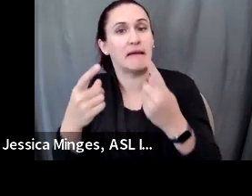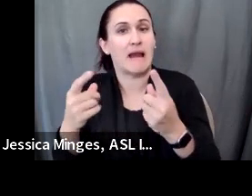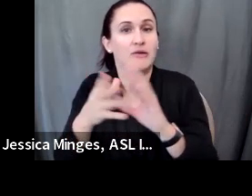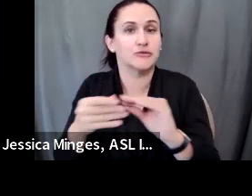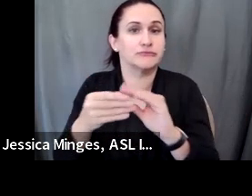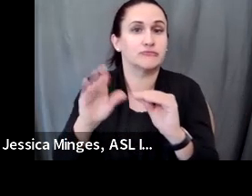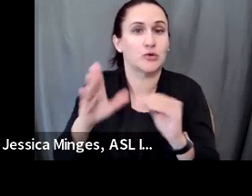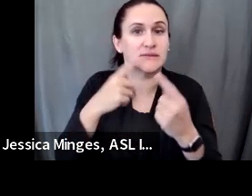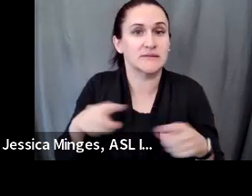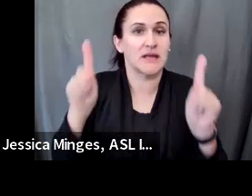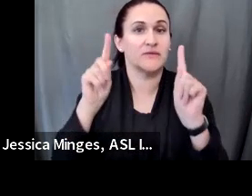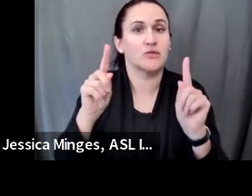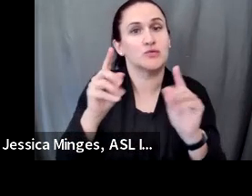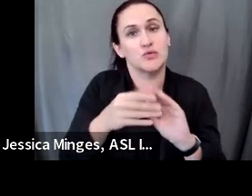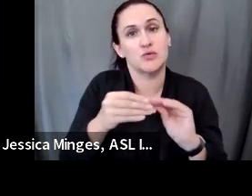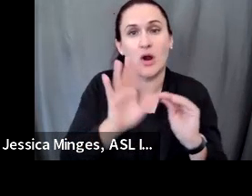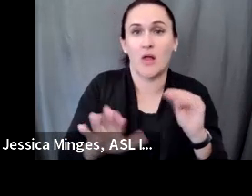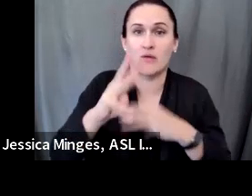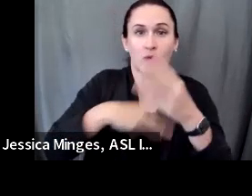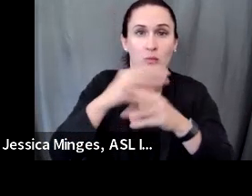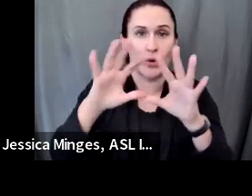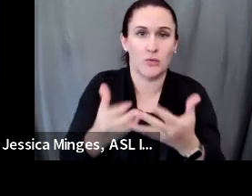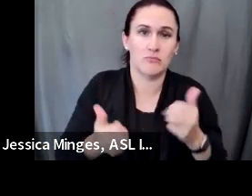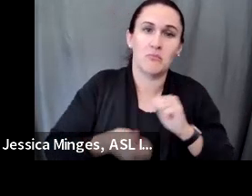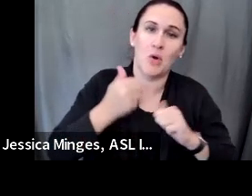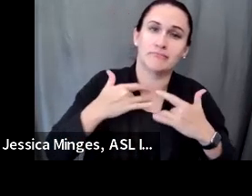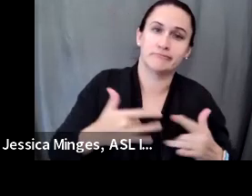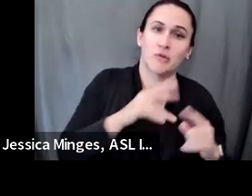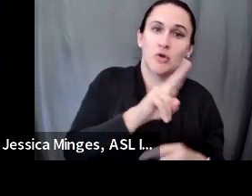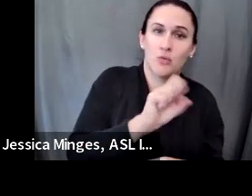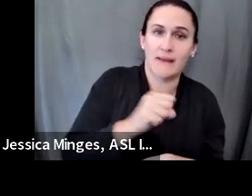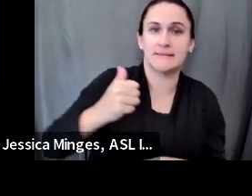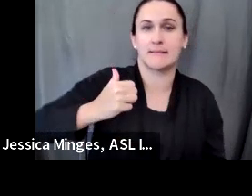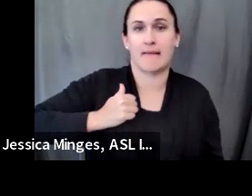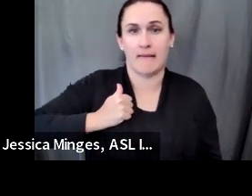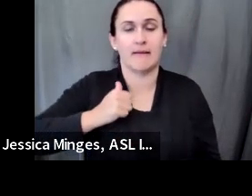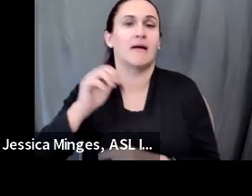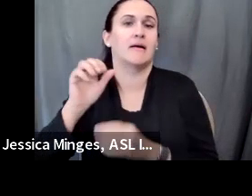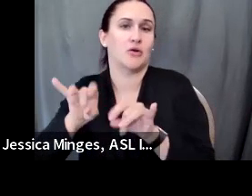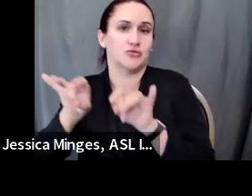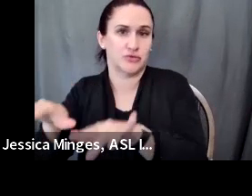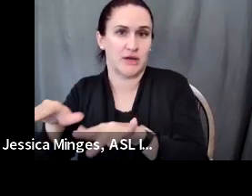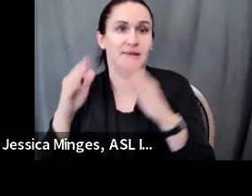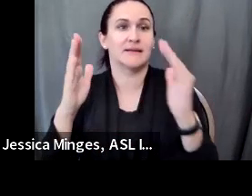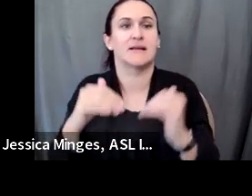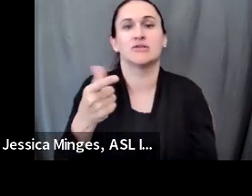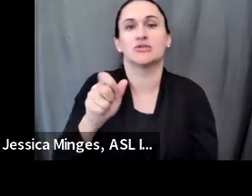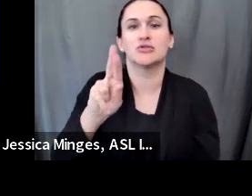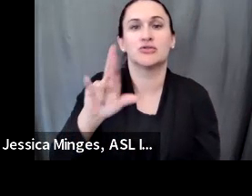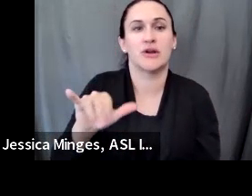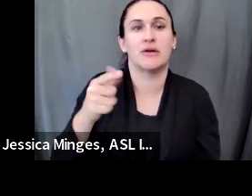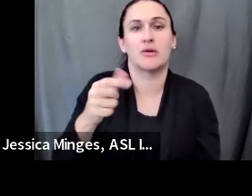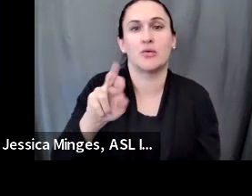world, mostly US, Canada, and Australia. Our next presenter is Gerry Gordon-Brown, who is